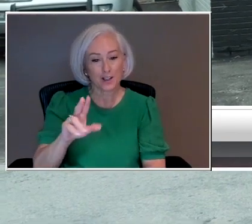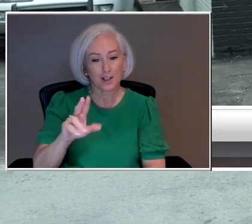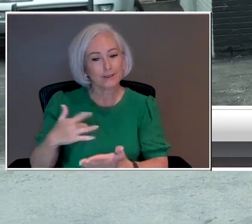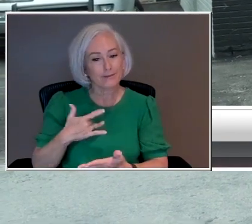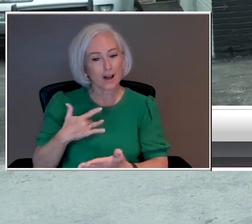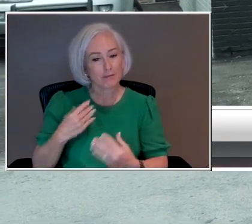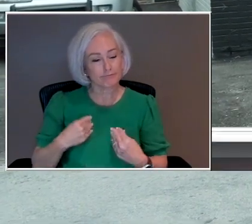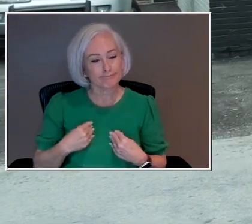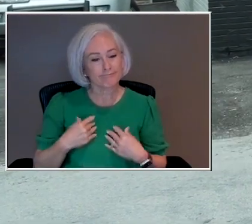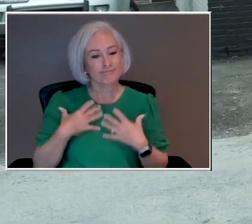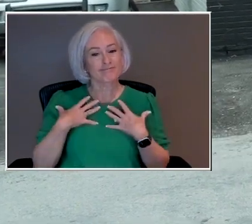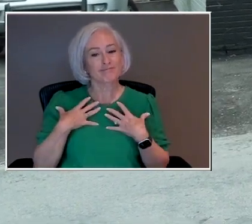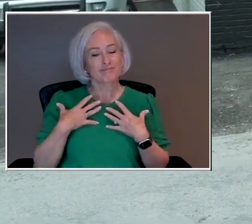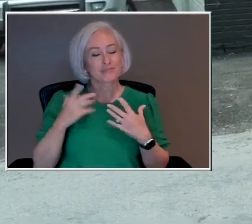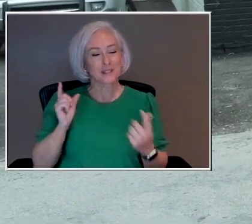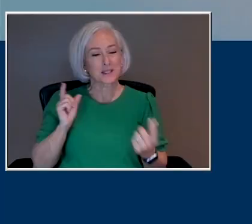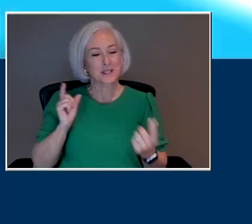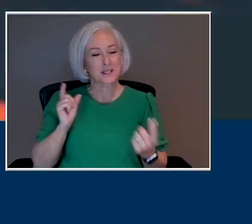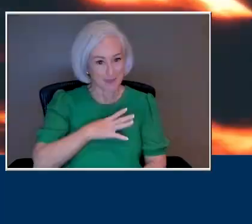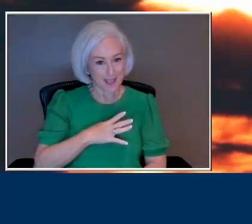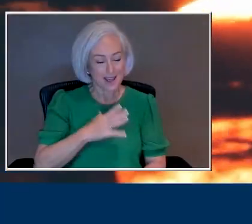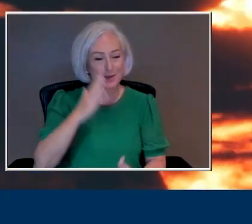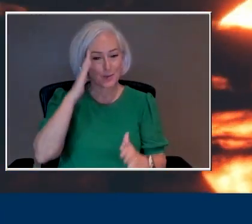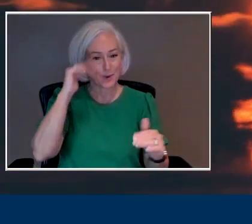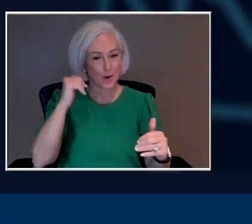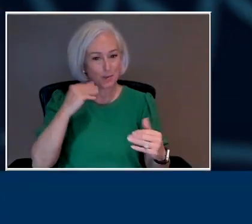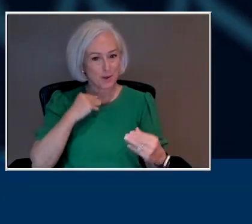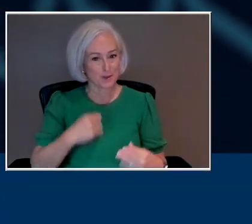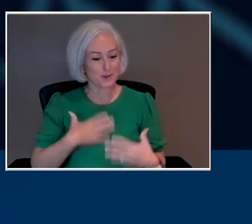inspire other women facing cancer.